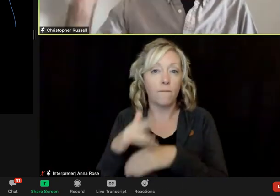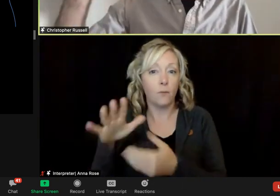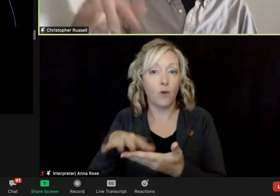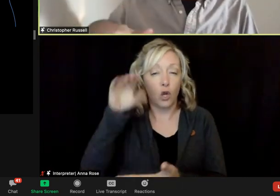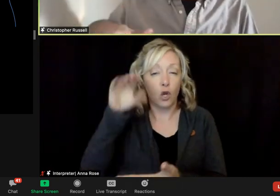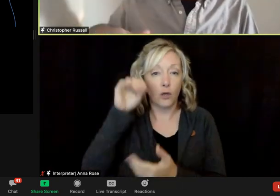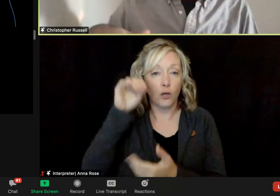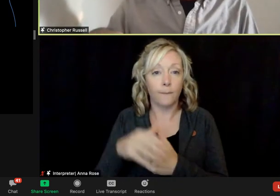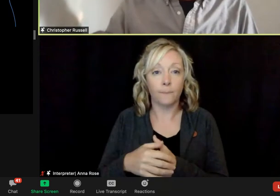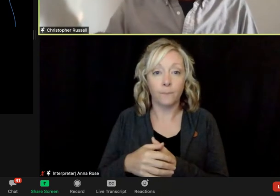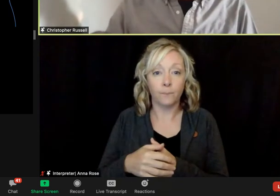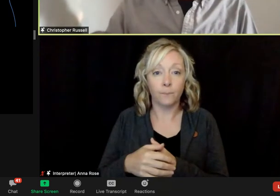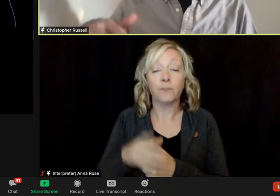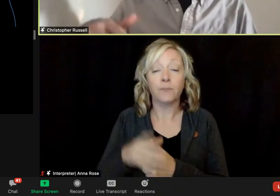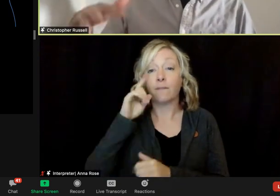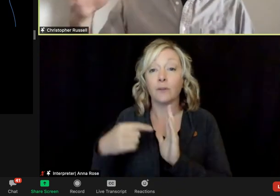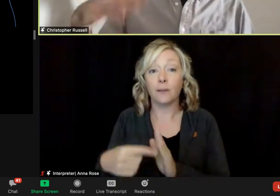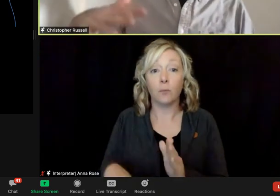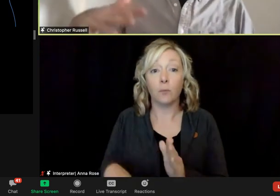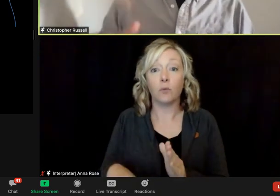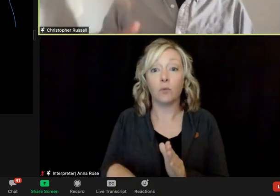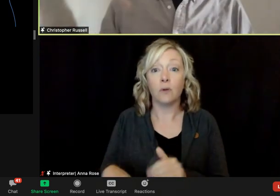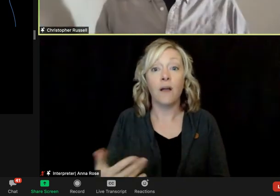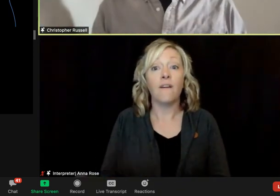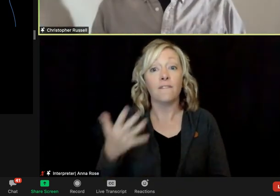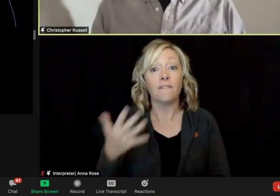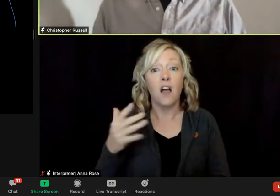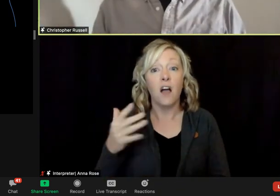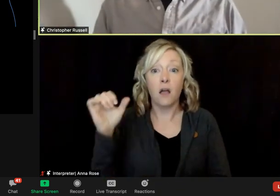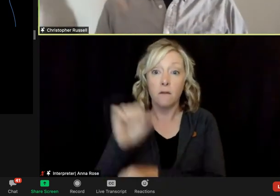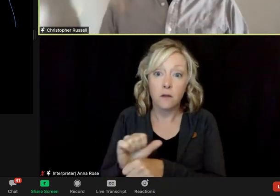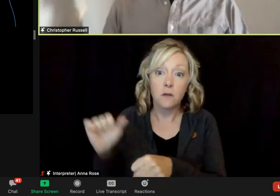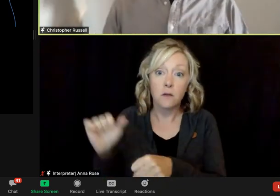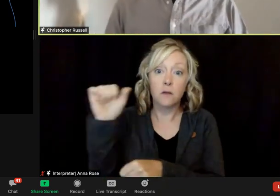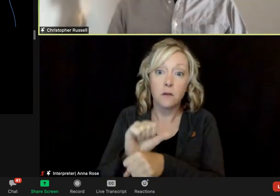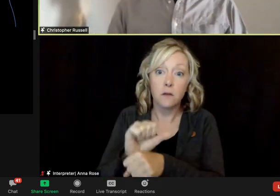schedule 5 visually taxing activities on top of each other.